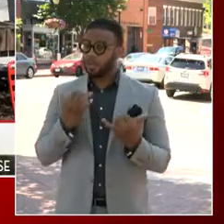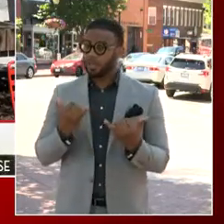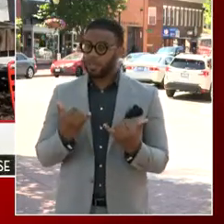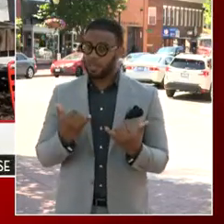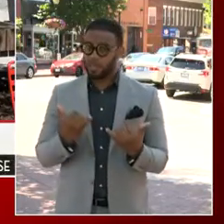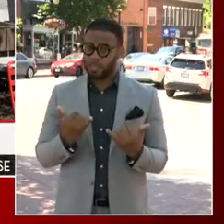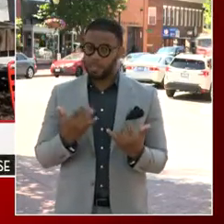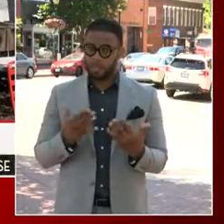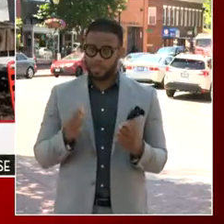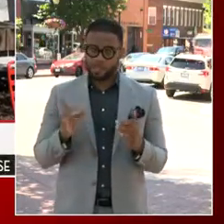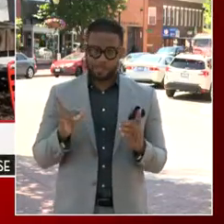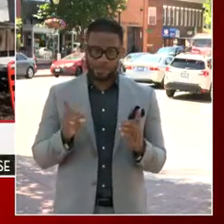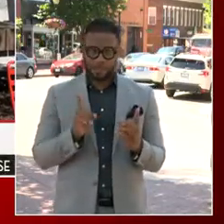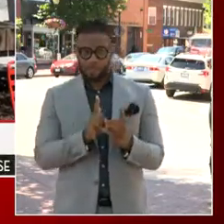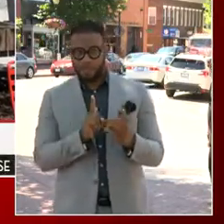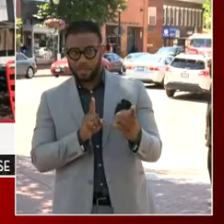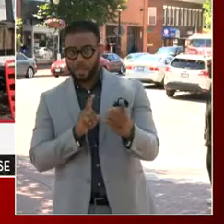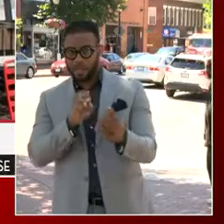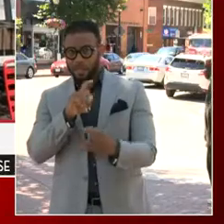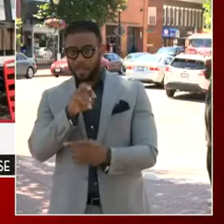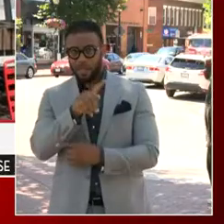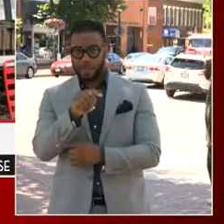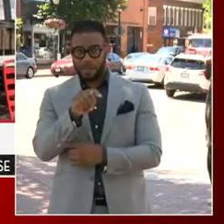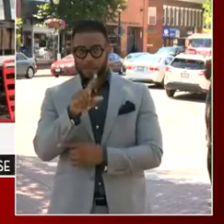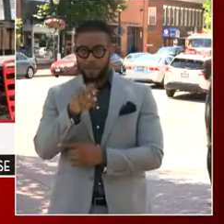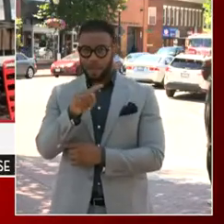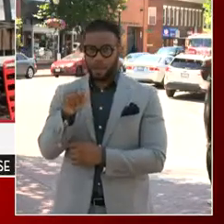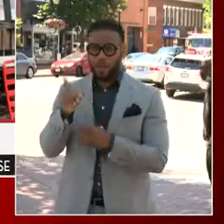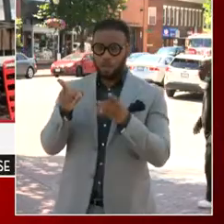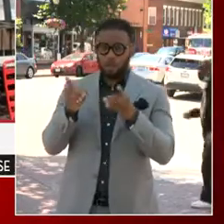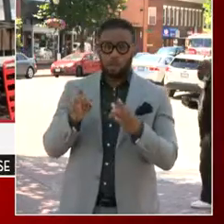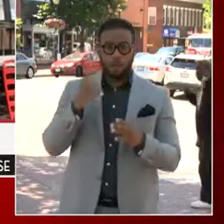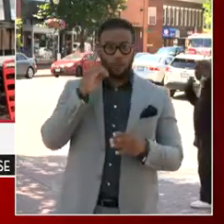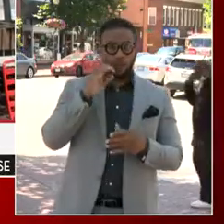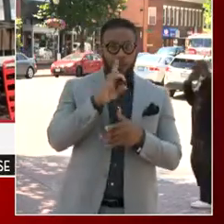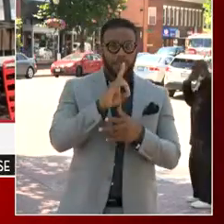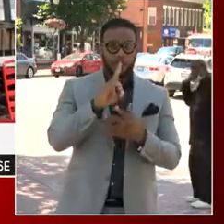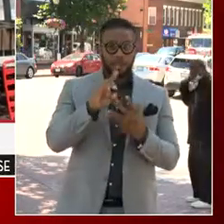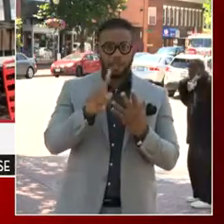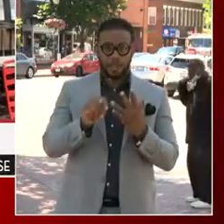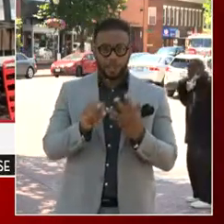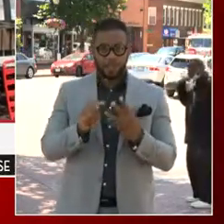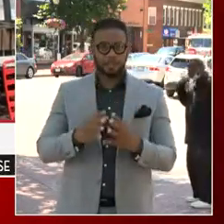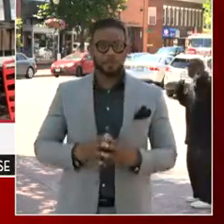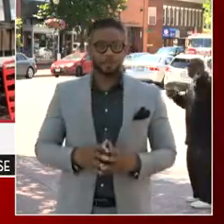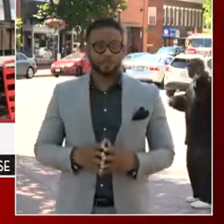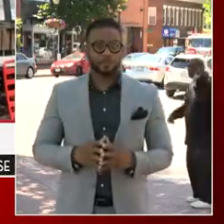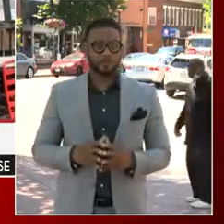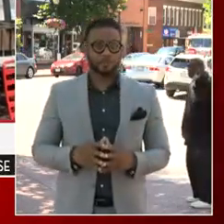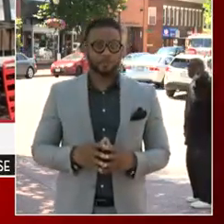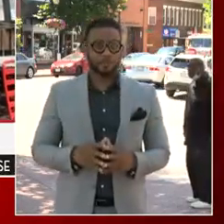now let you meet Everett Lott, the director of DDOT.